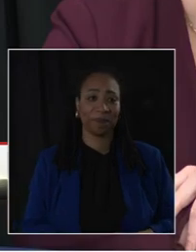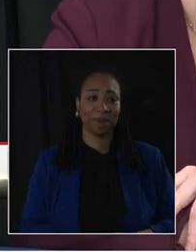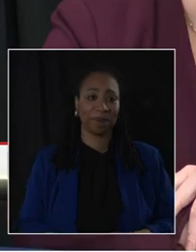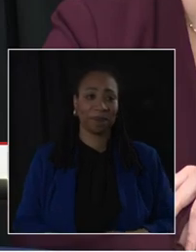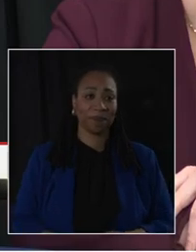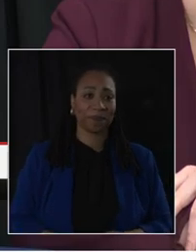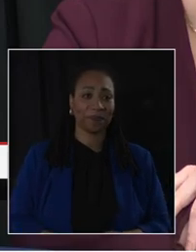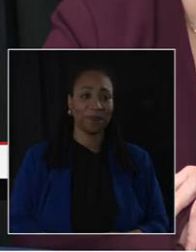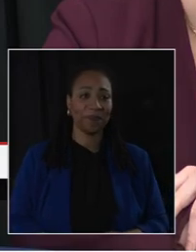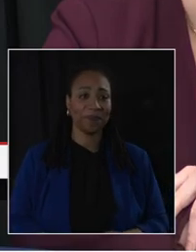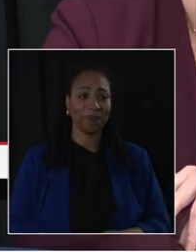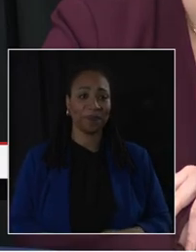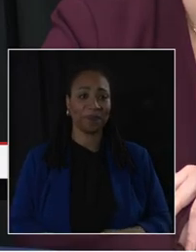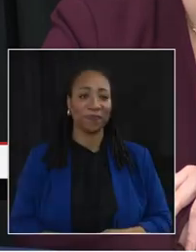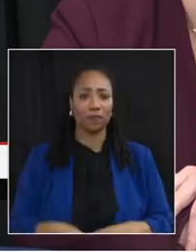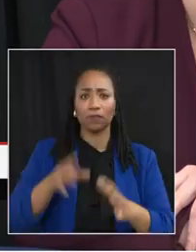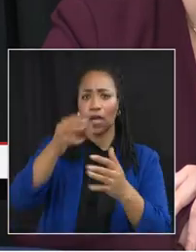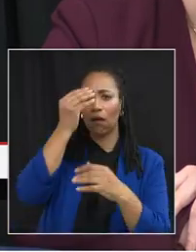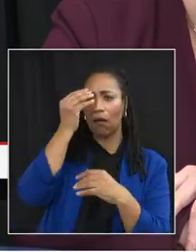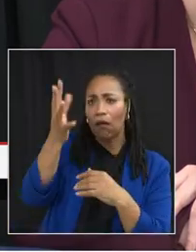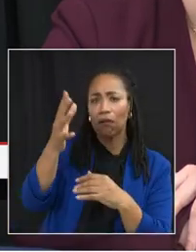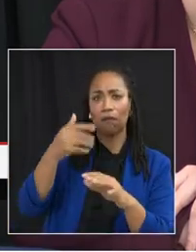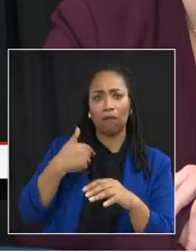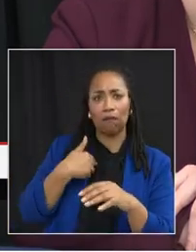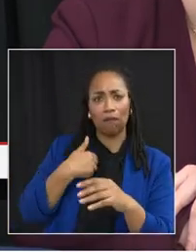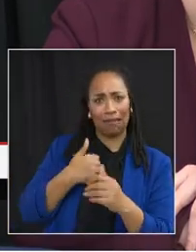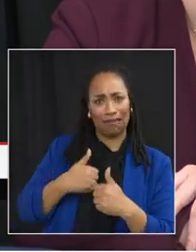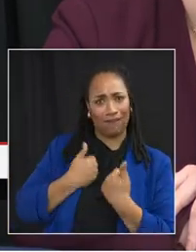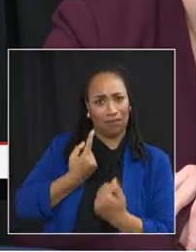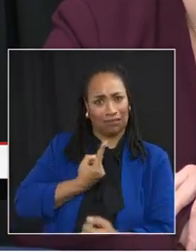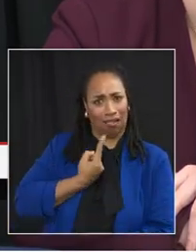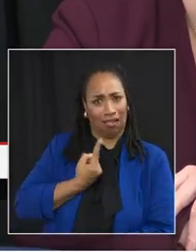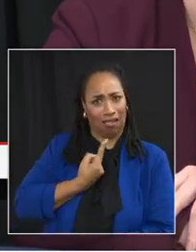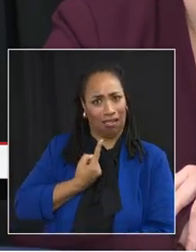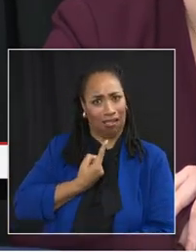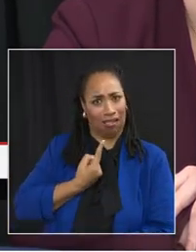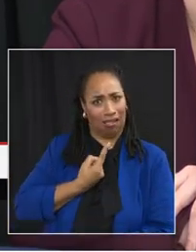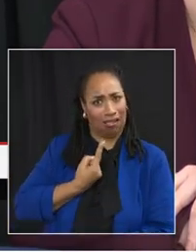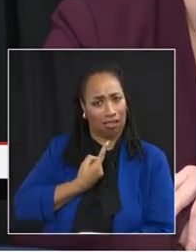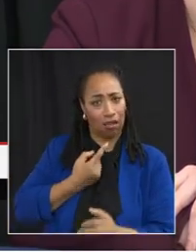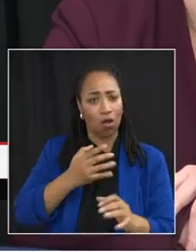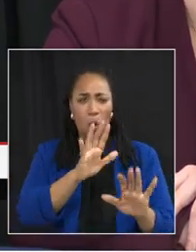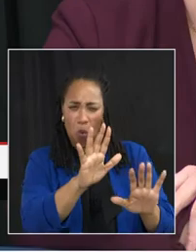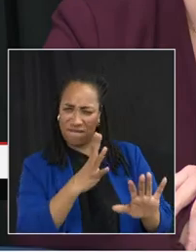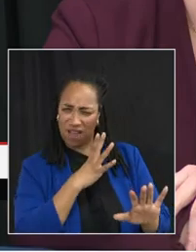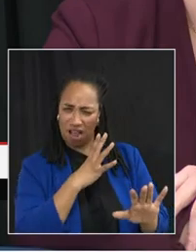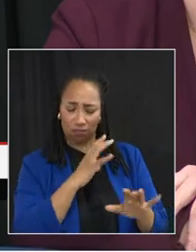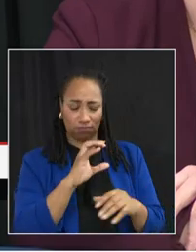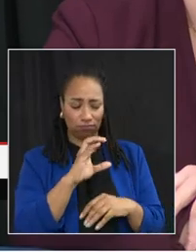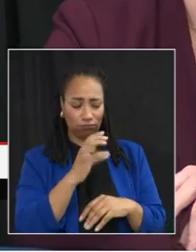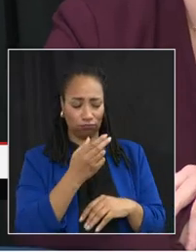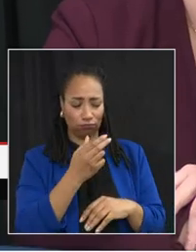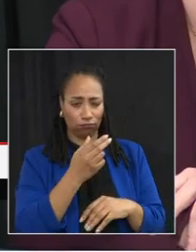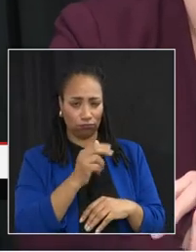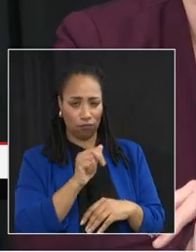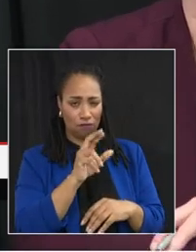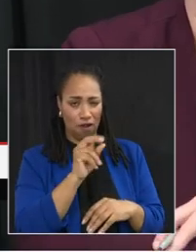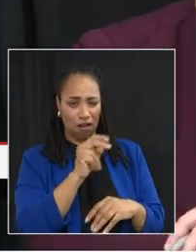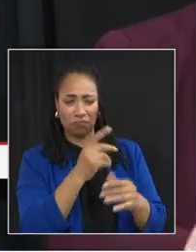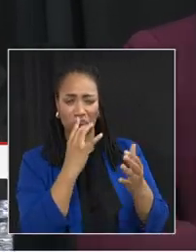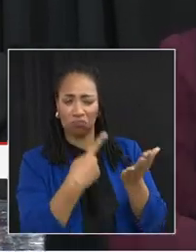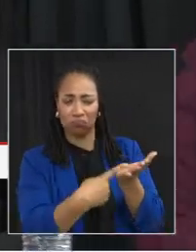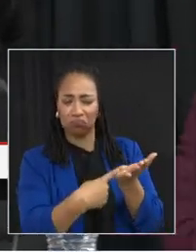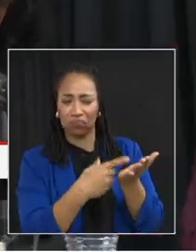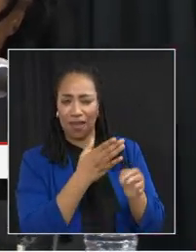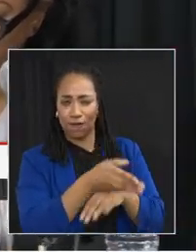Okay, so we'll talk offline after this. Thank you. Well, thank you for that question about Safe at Home. It is a grant